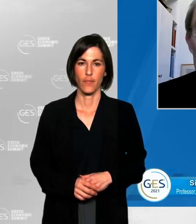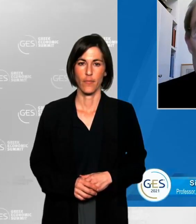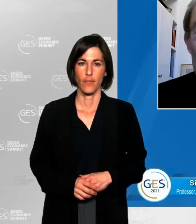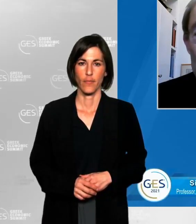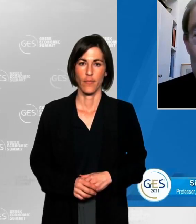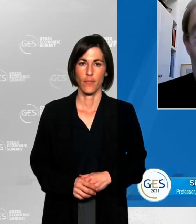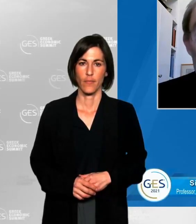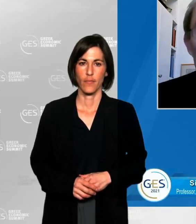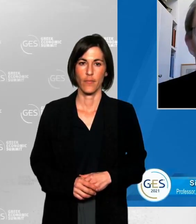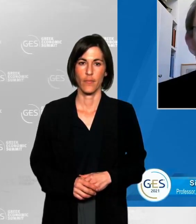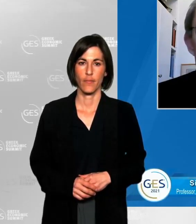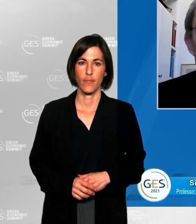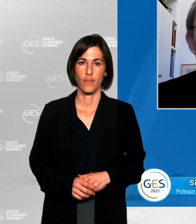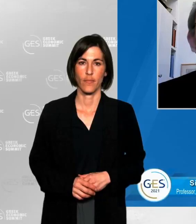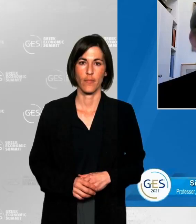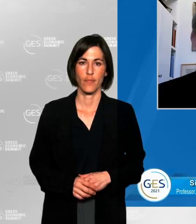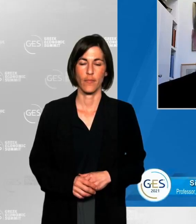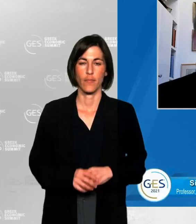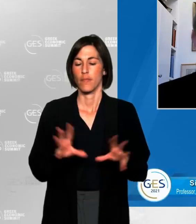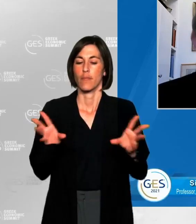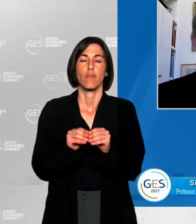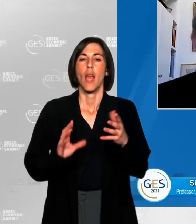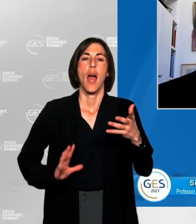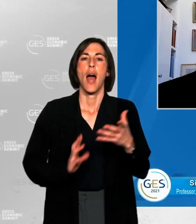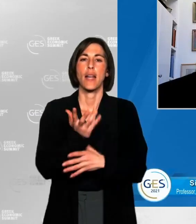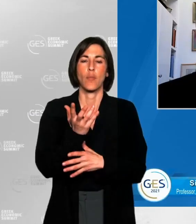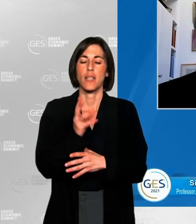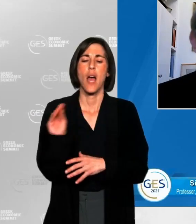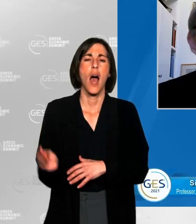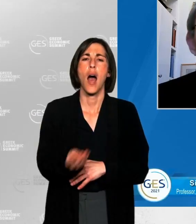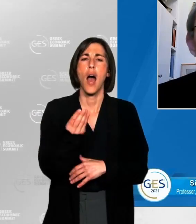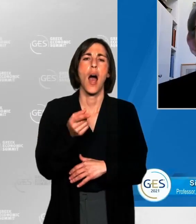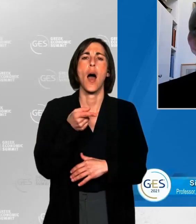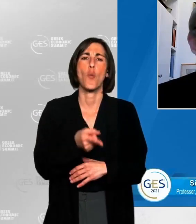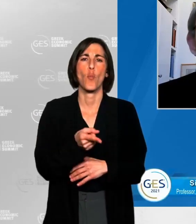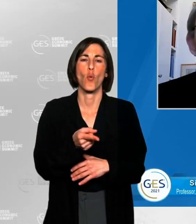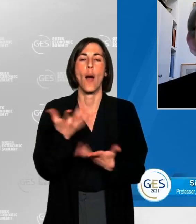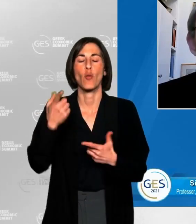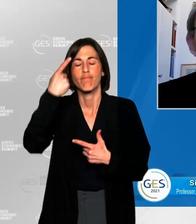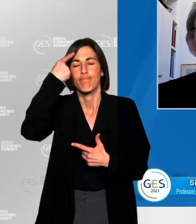growth comes from innovation and from a good